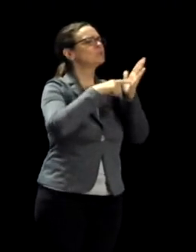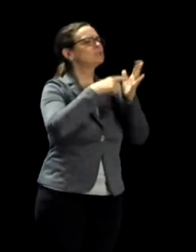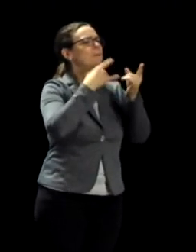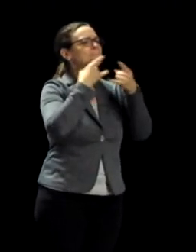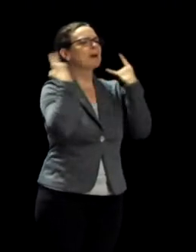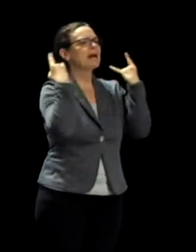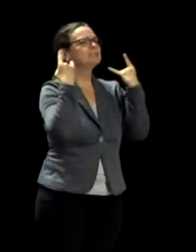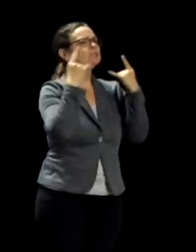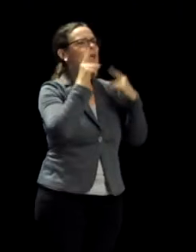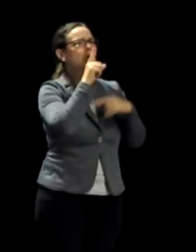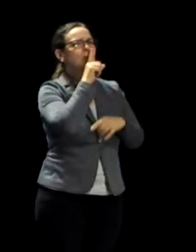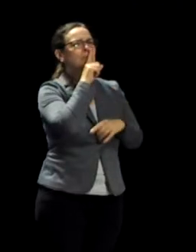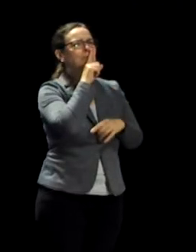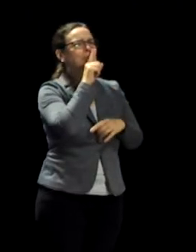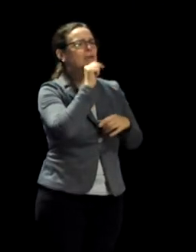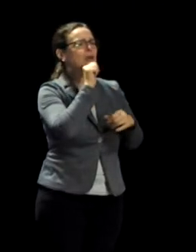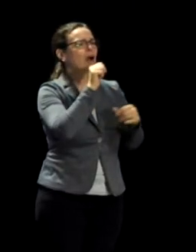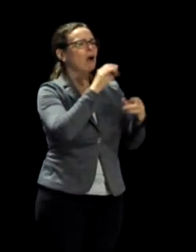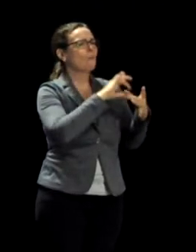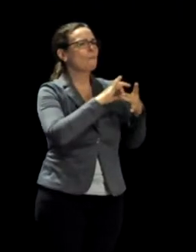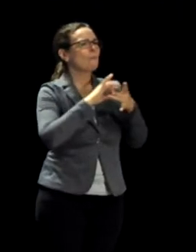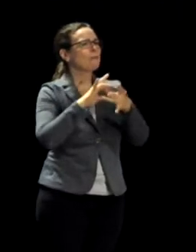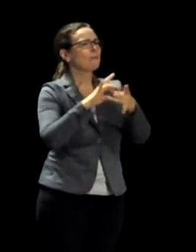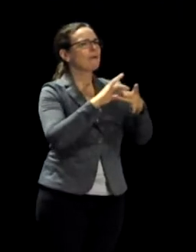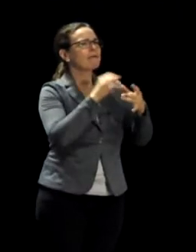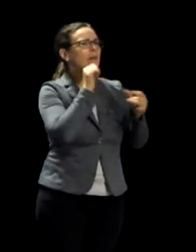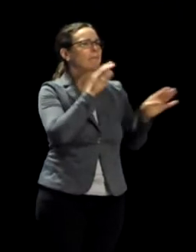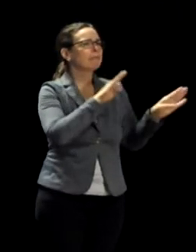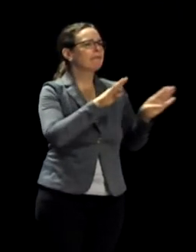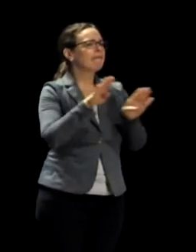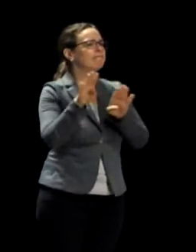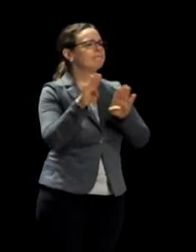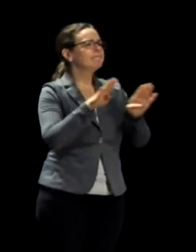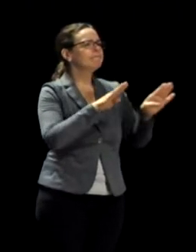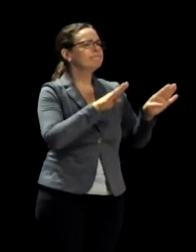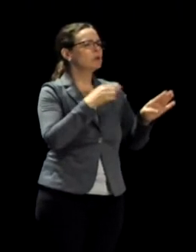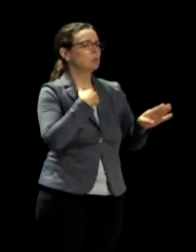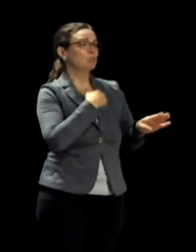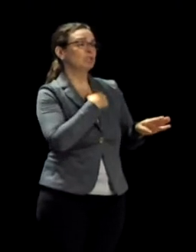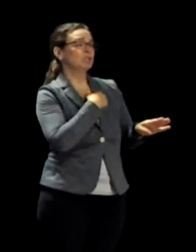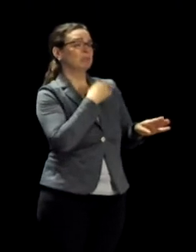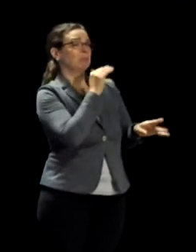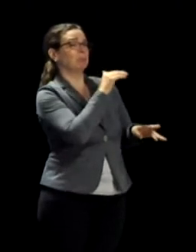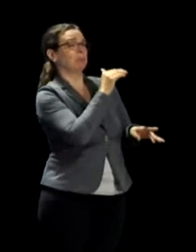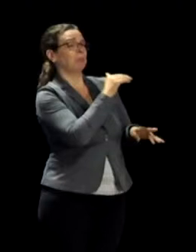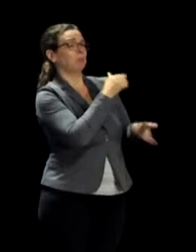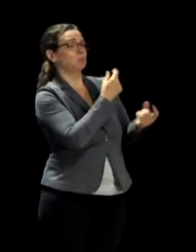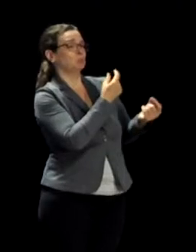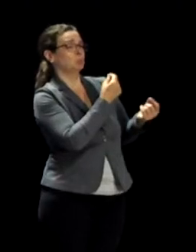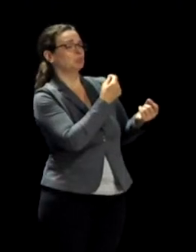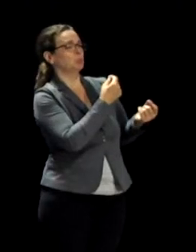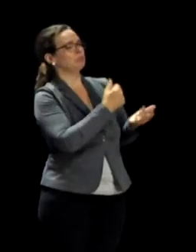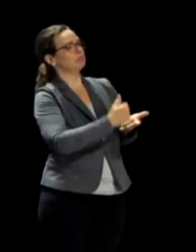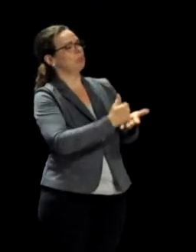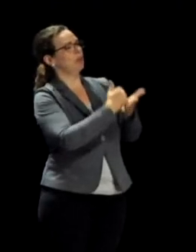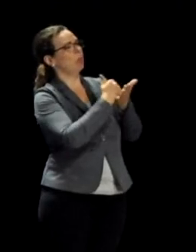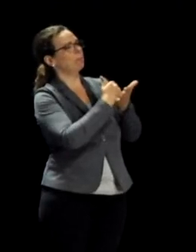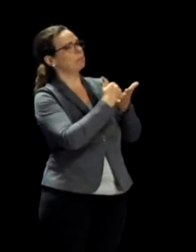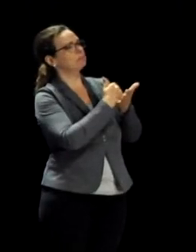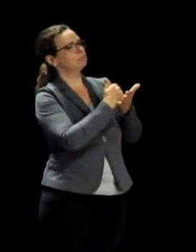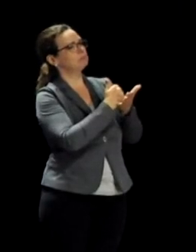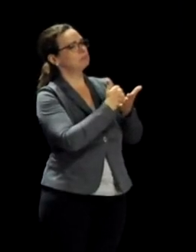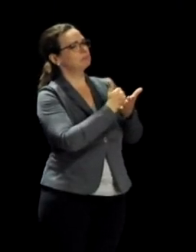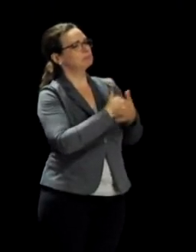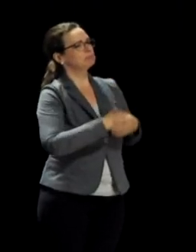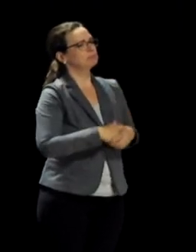asking them to use some of their influence to help us, alleviate some of those complaints as well. Has the county fined any of those